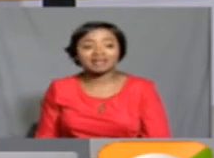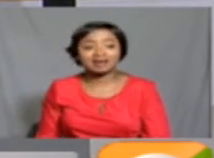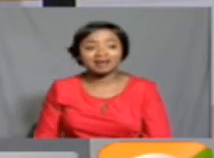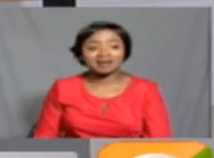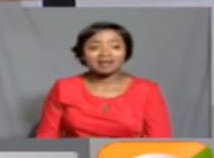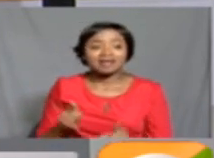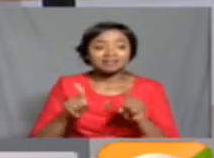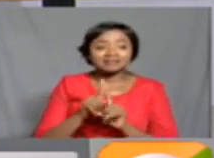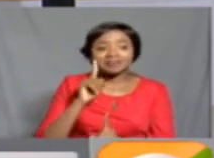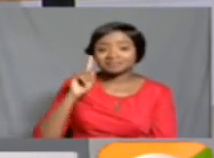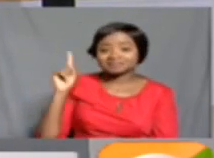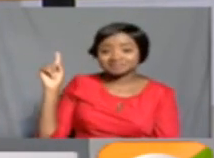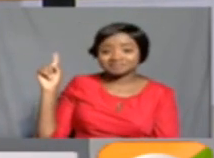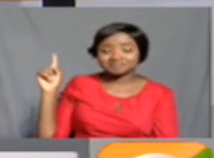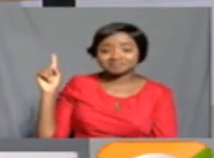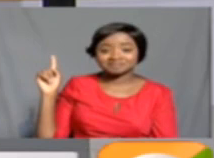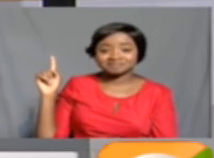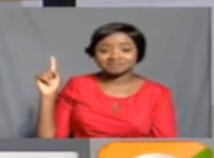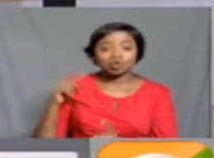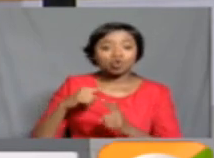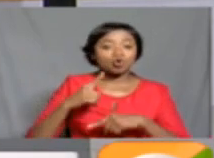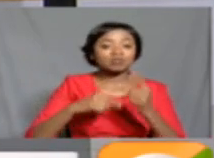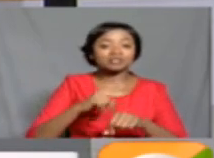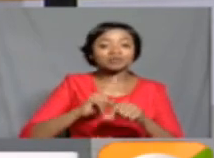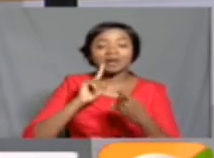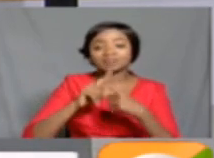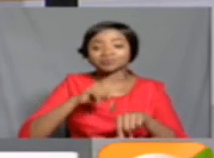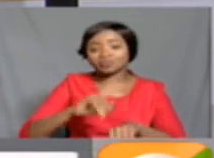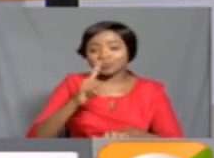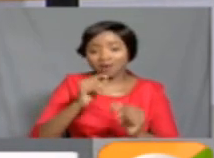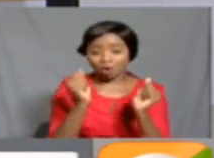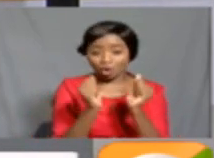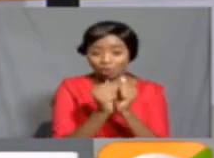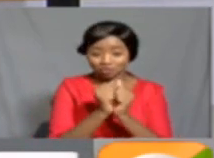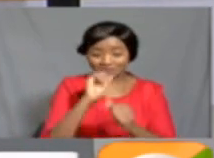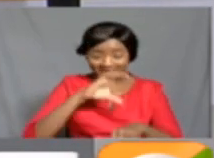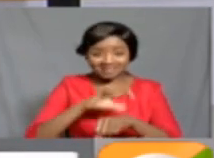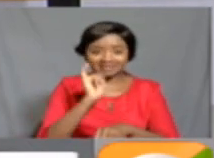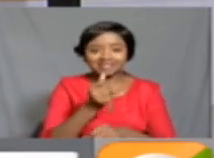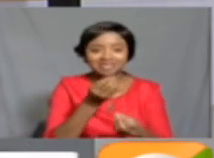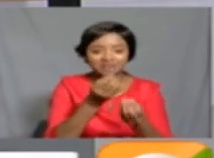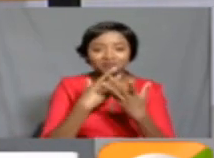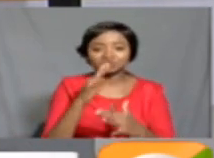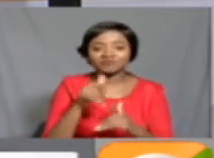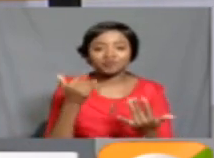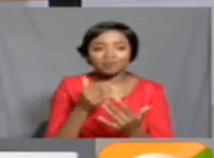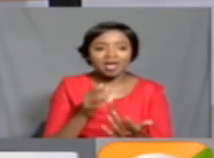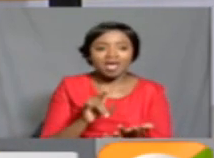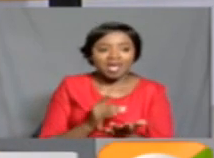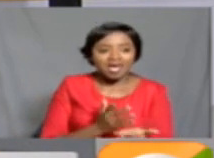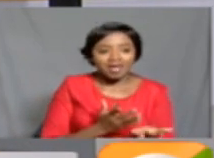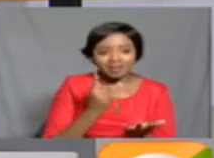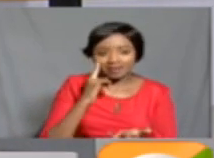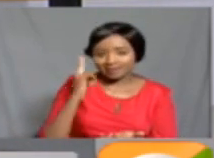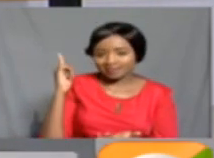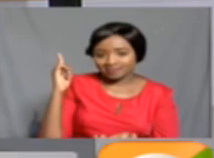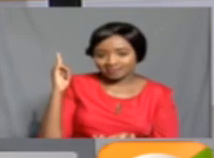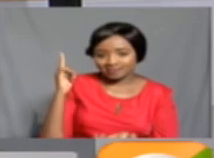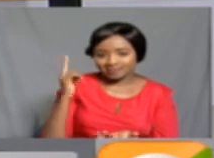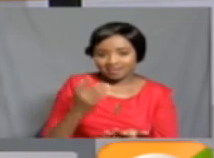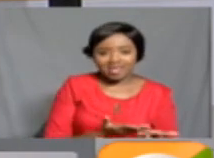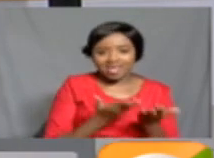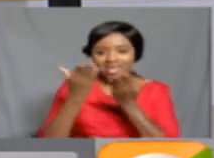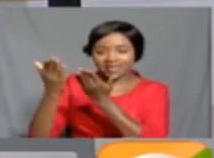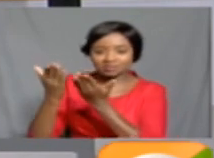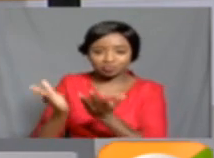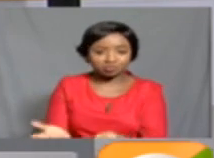place all the way up until October. Now, this is information that was provided to us by the Export Promotion Council. So that is